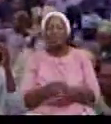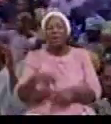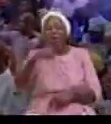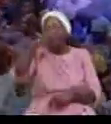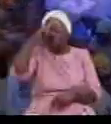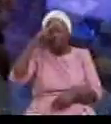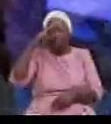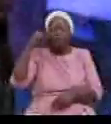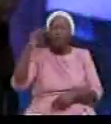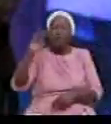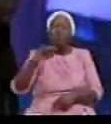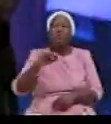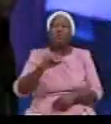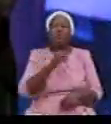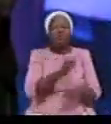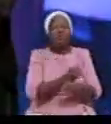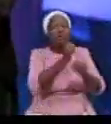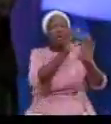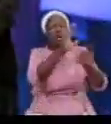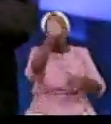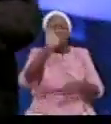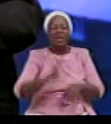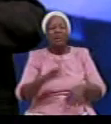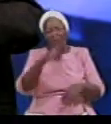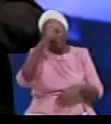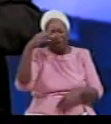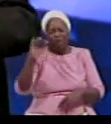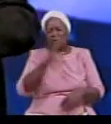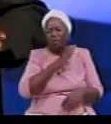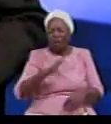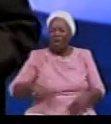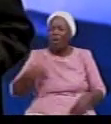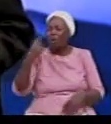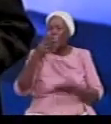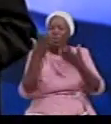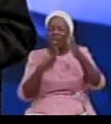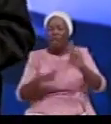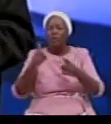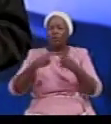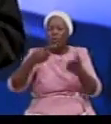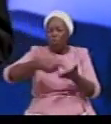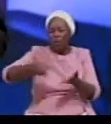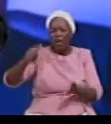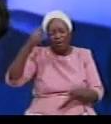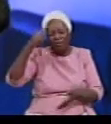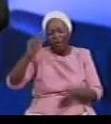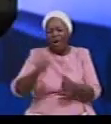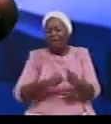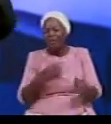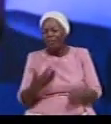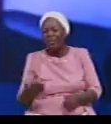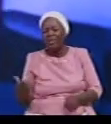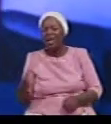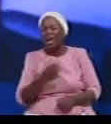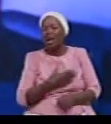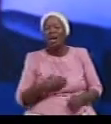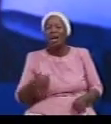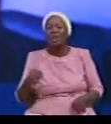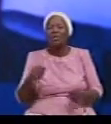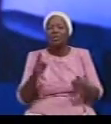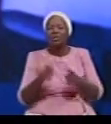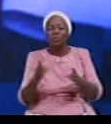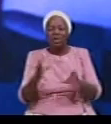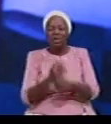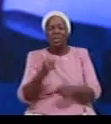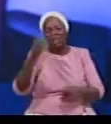of Calvary and because of Christ, who died to pay for everything and to take our sicknesses